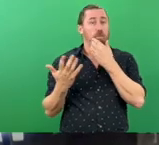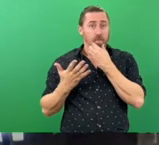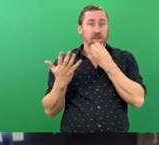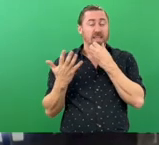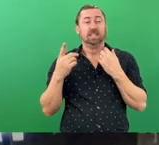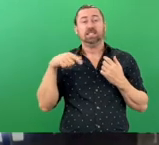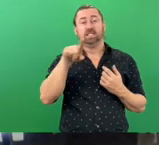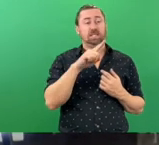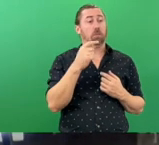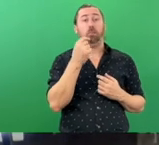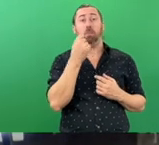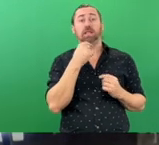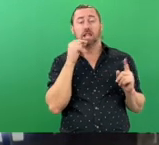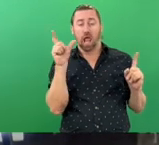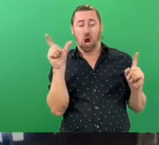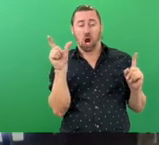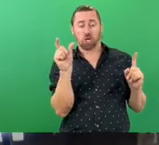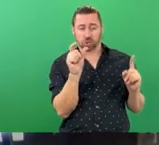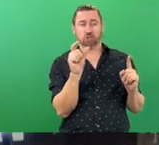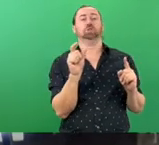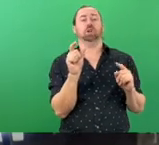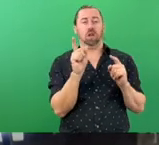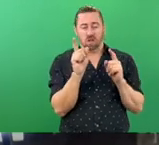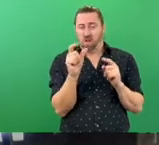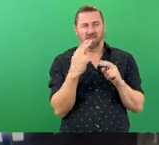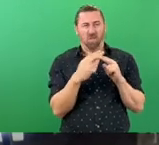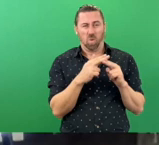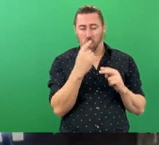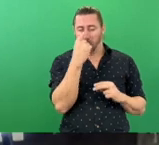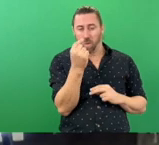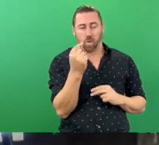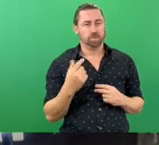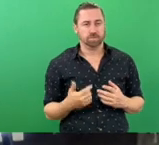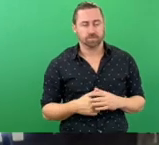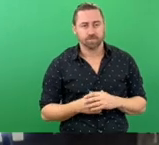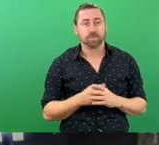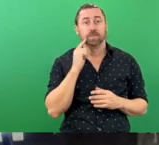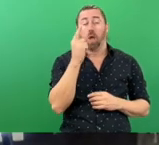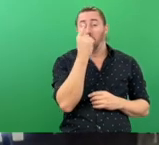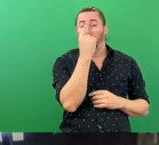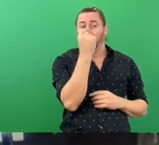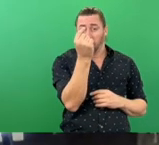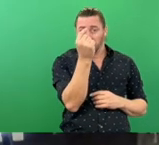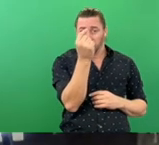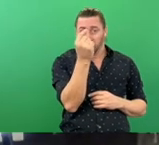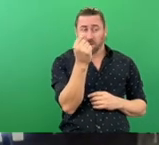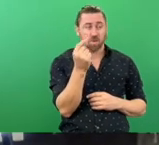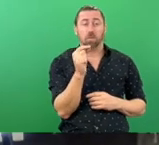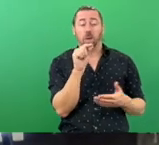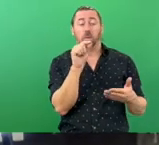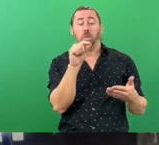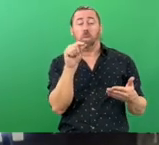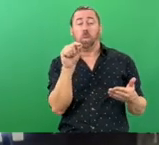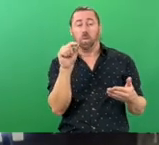much of a huge amount of your pencil in order to put that really fine point on. The other problem with that is that fine point lasts for